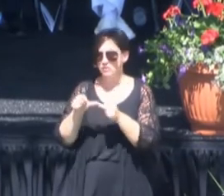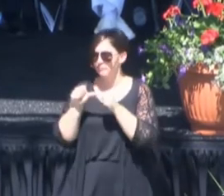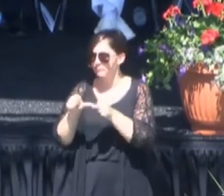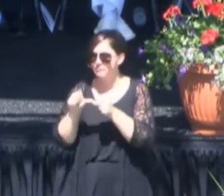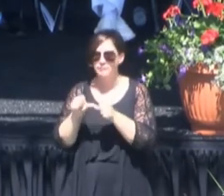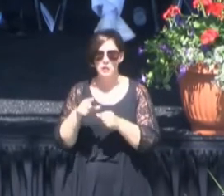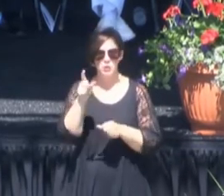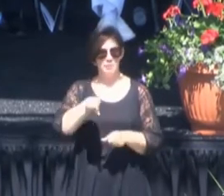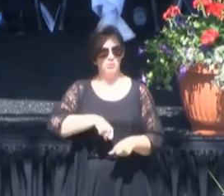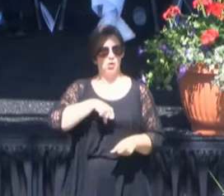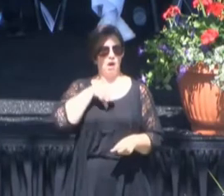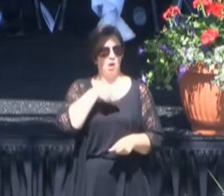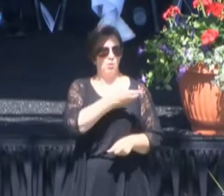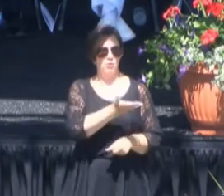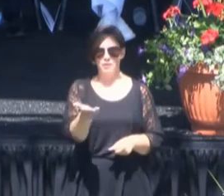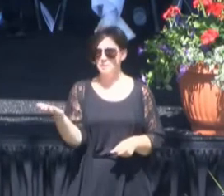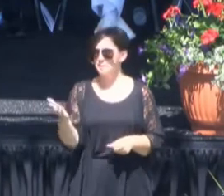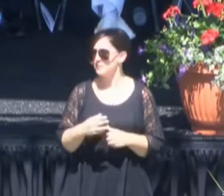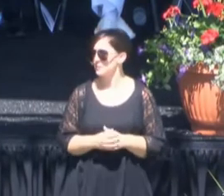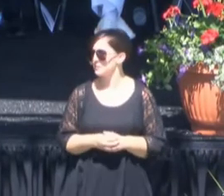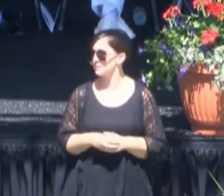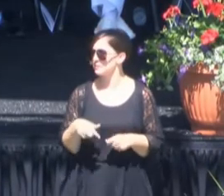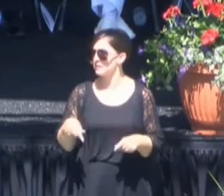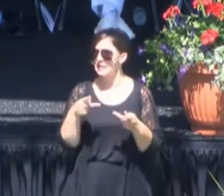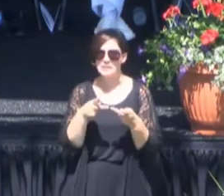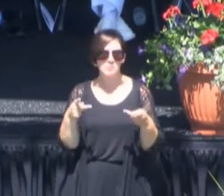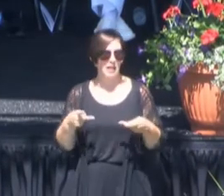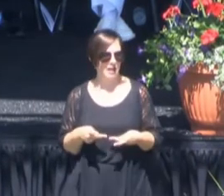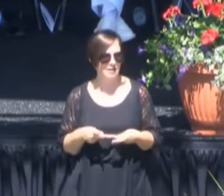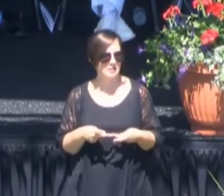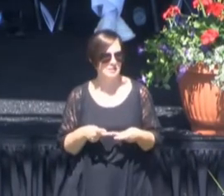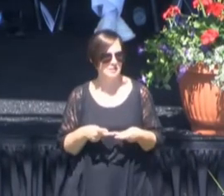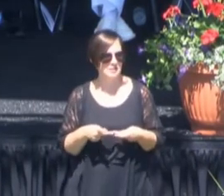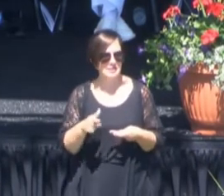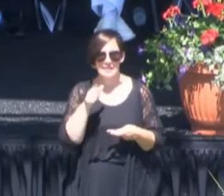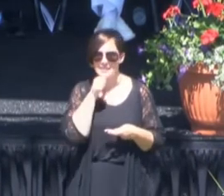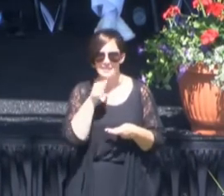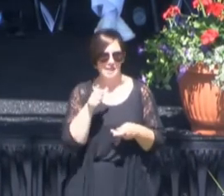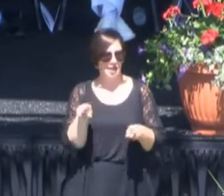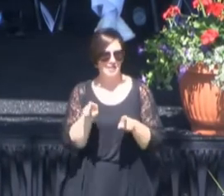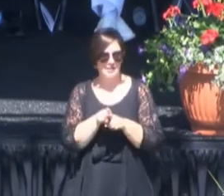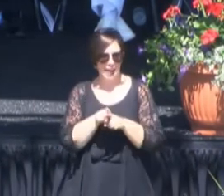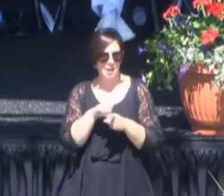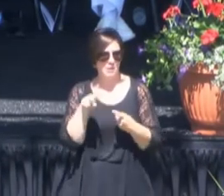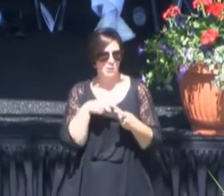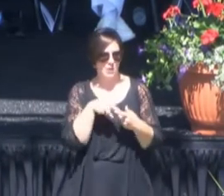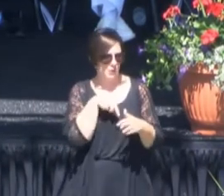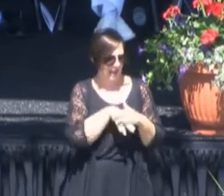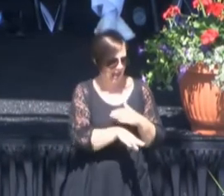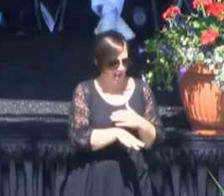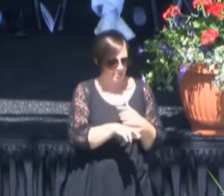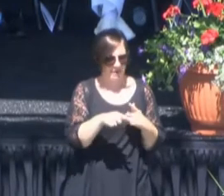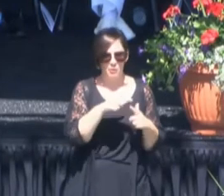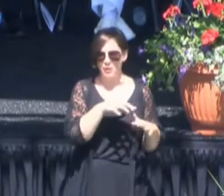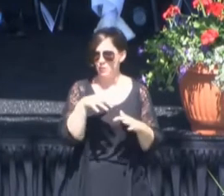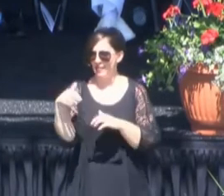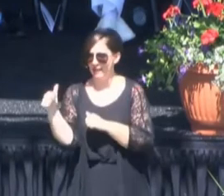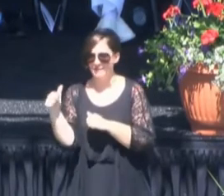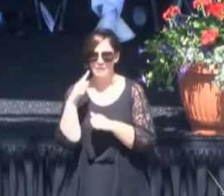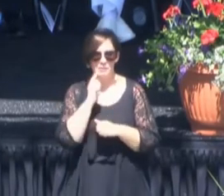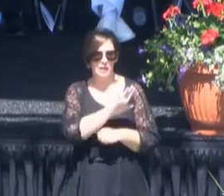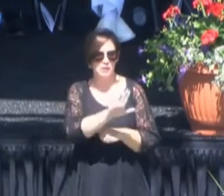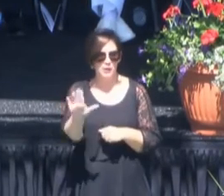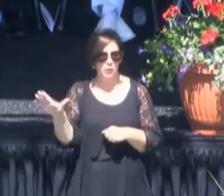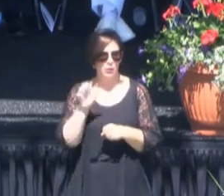you should always be proud of. This place is not the same leaving as it was when you came, and that's because of the work you all